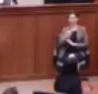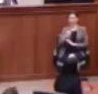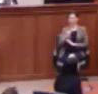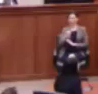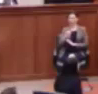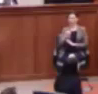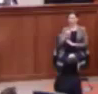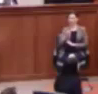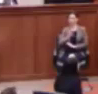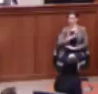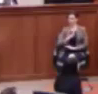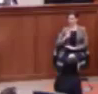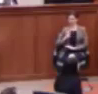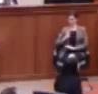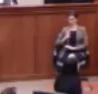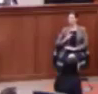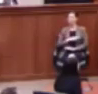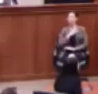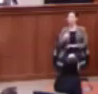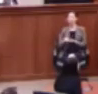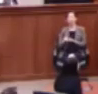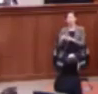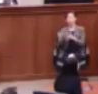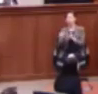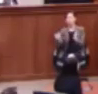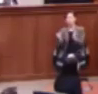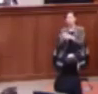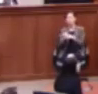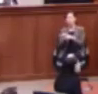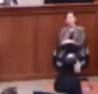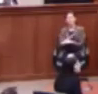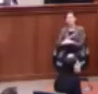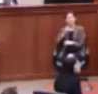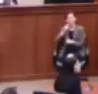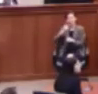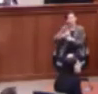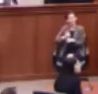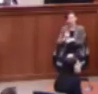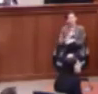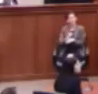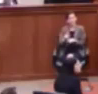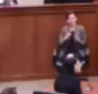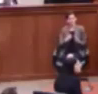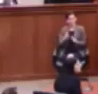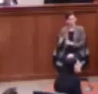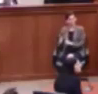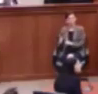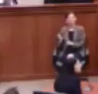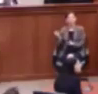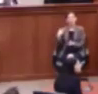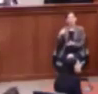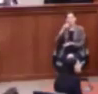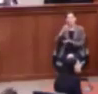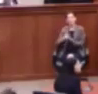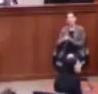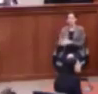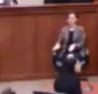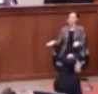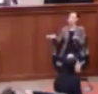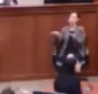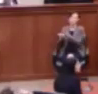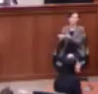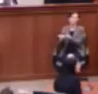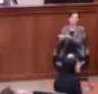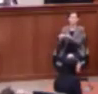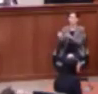will also seek to have smaller advisory boards for each industry pathway, because we believe that that is critical to us